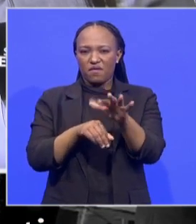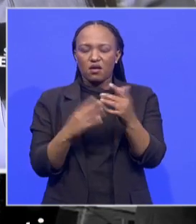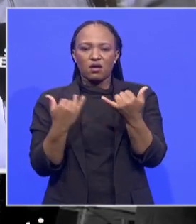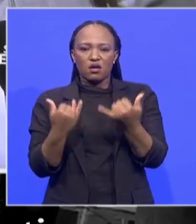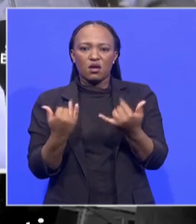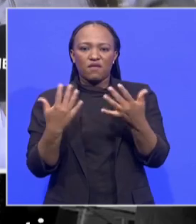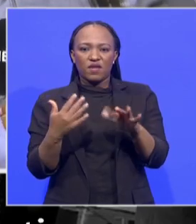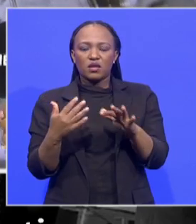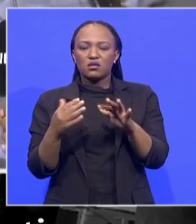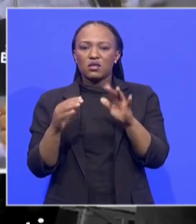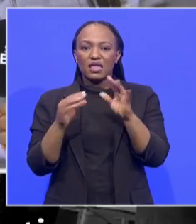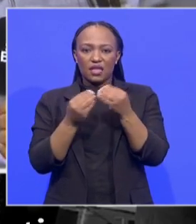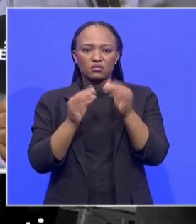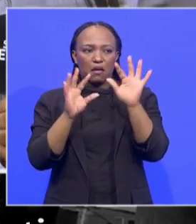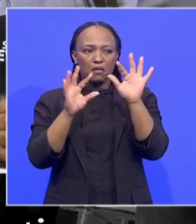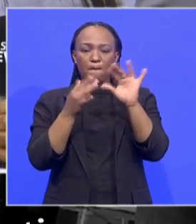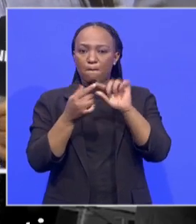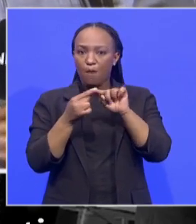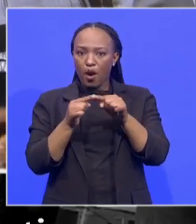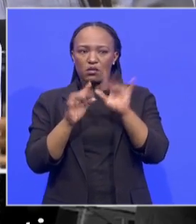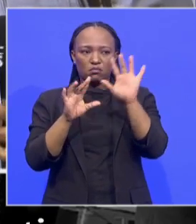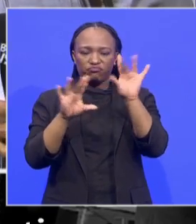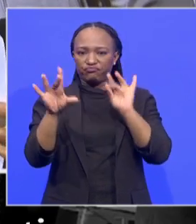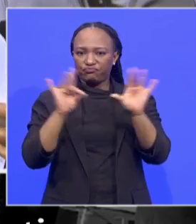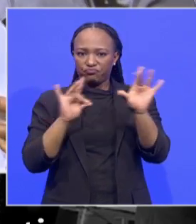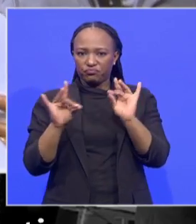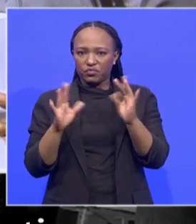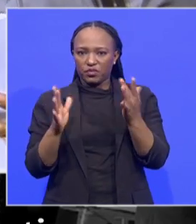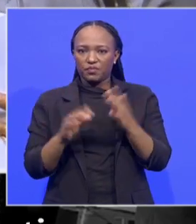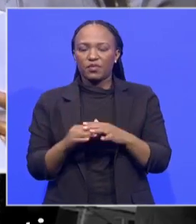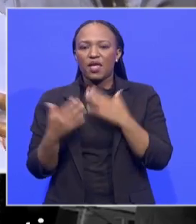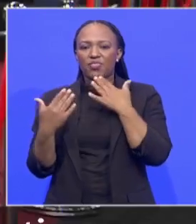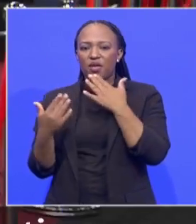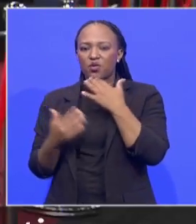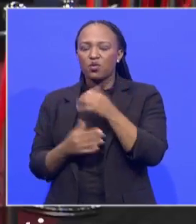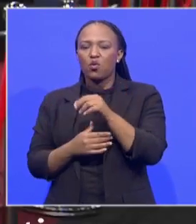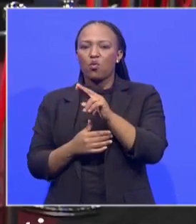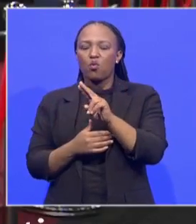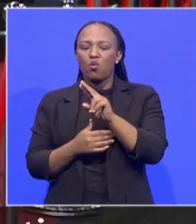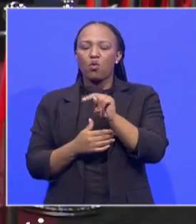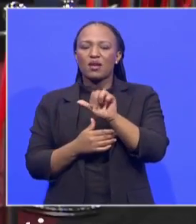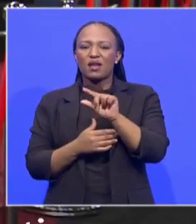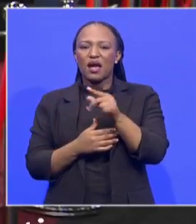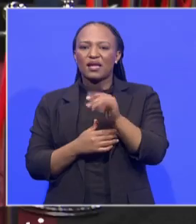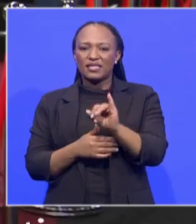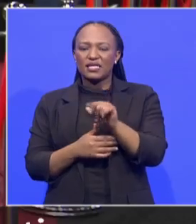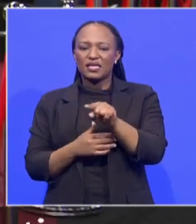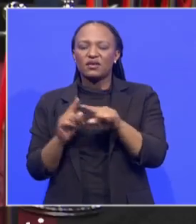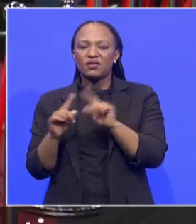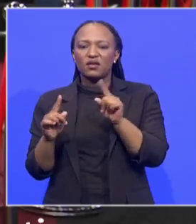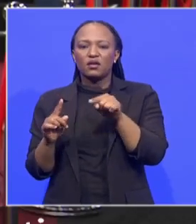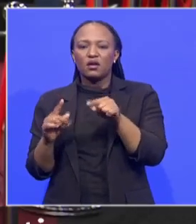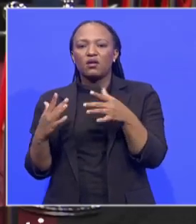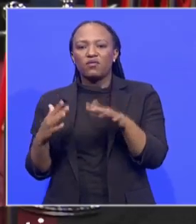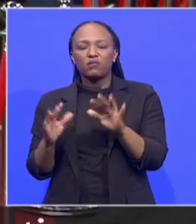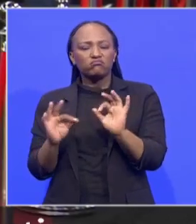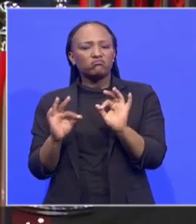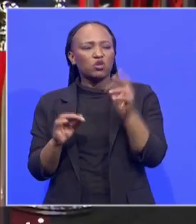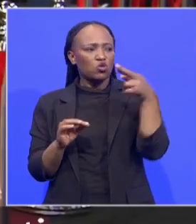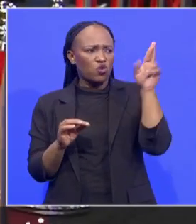and highlights. Thank you so much, Unati and Oliver. Of course, just coming out of that briefing, like you've correctly